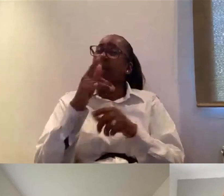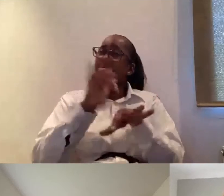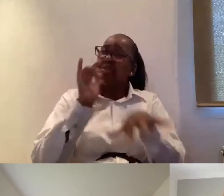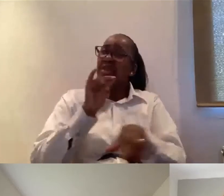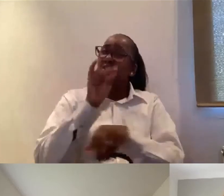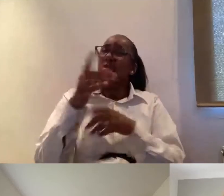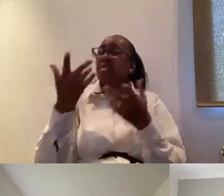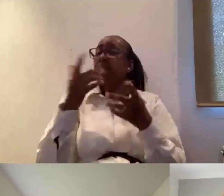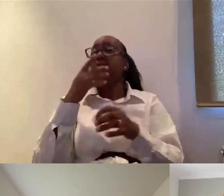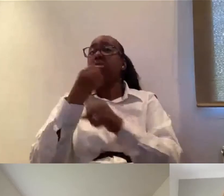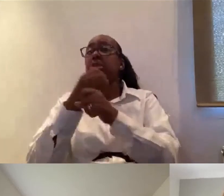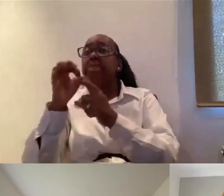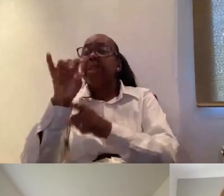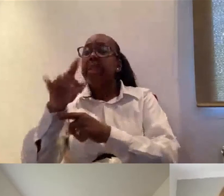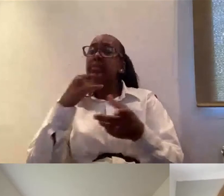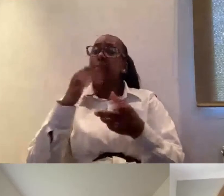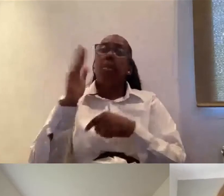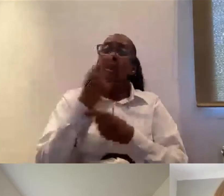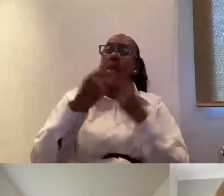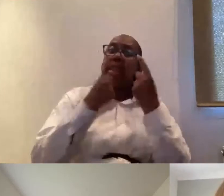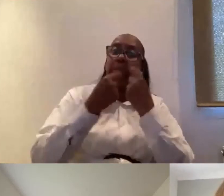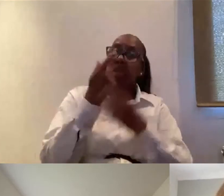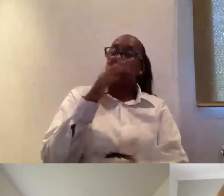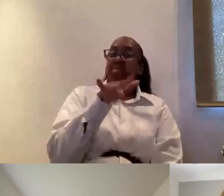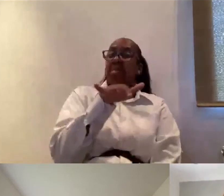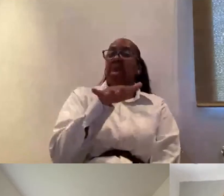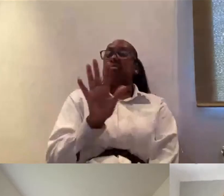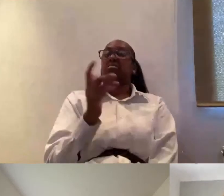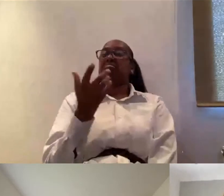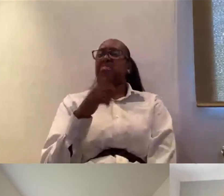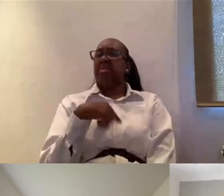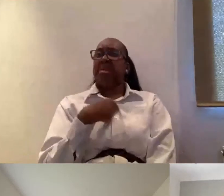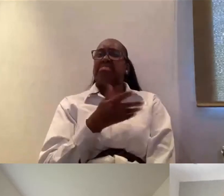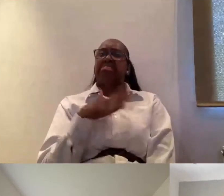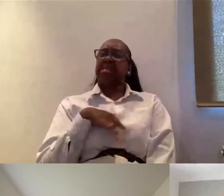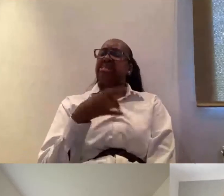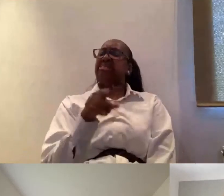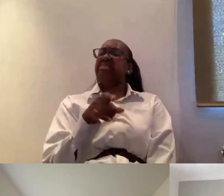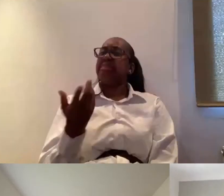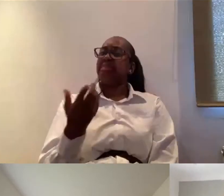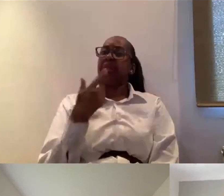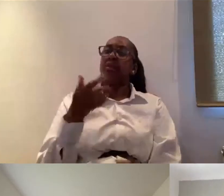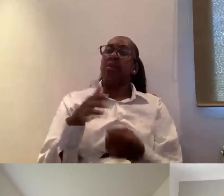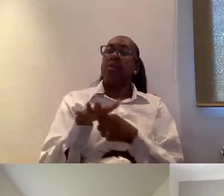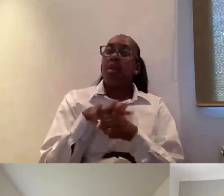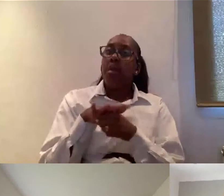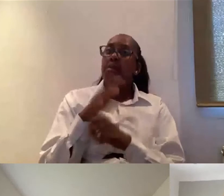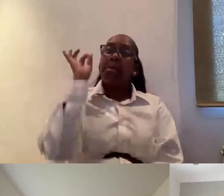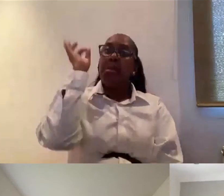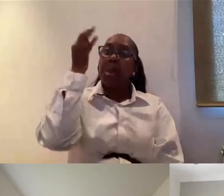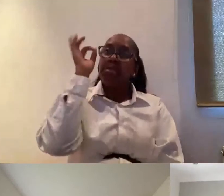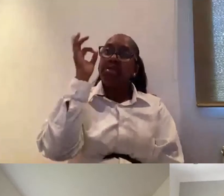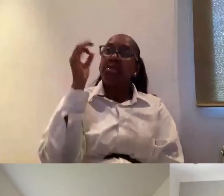GP surgery, you'll be able to get all the information there, to be honest, that you need. Local councils often